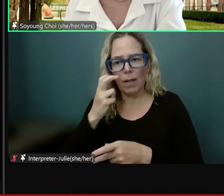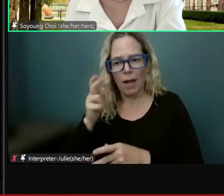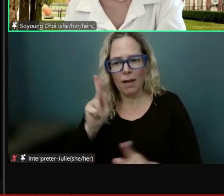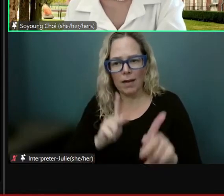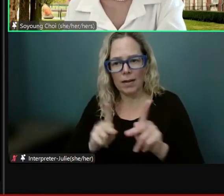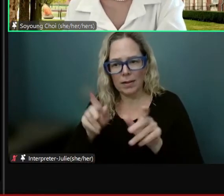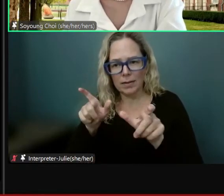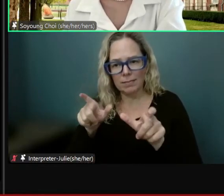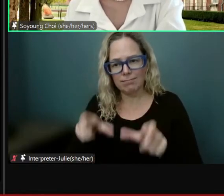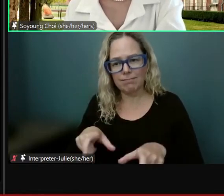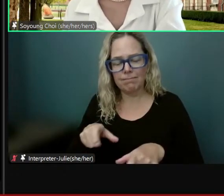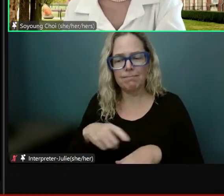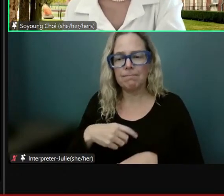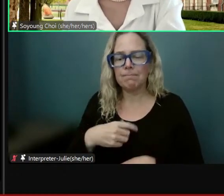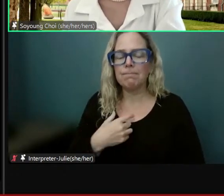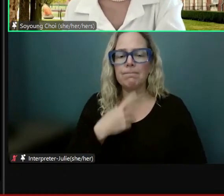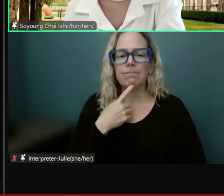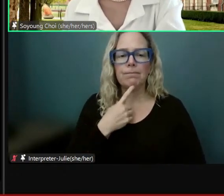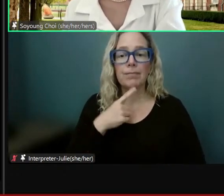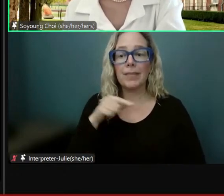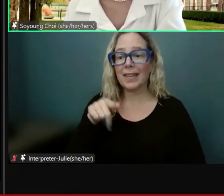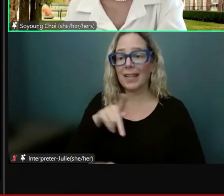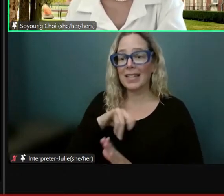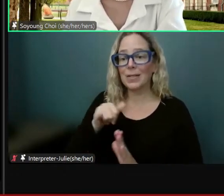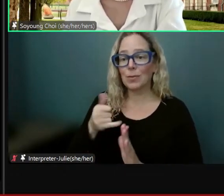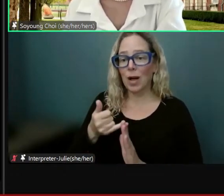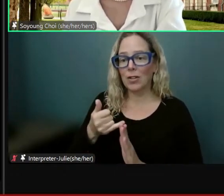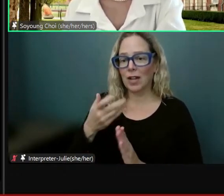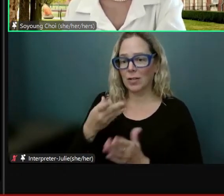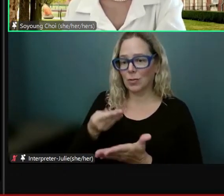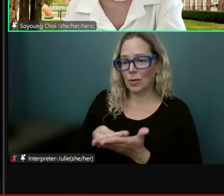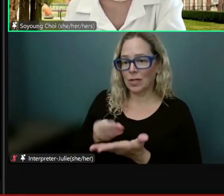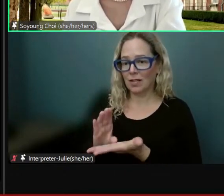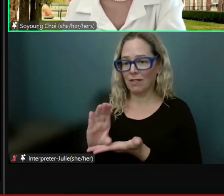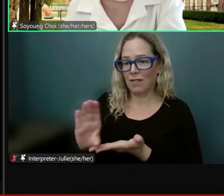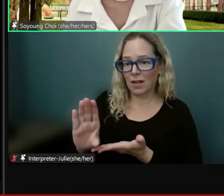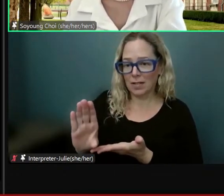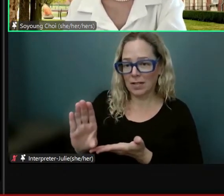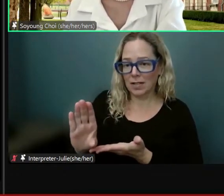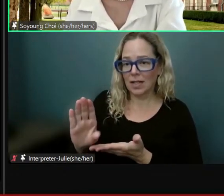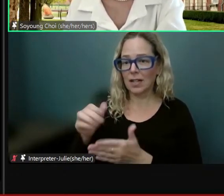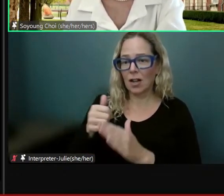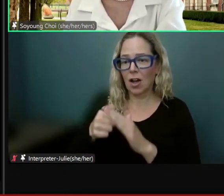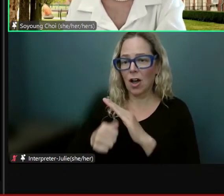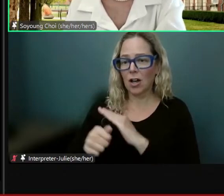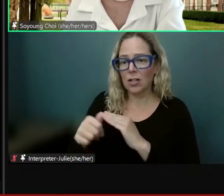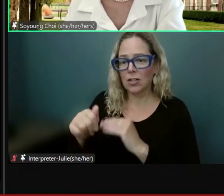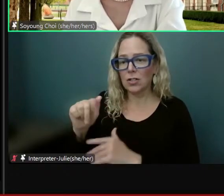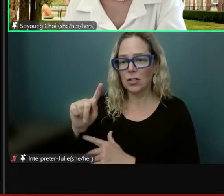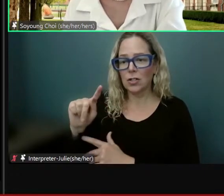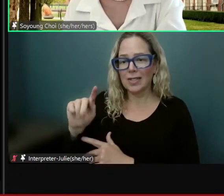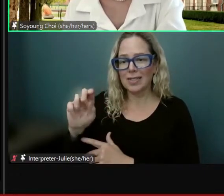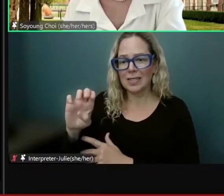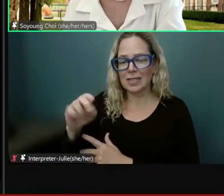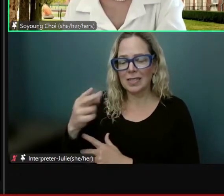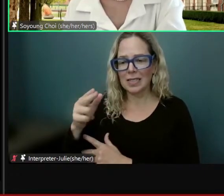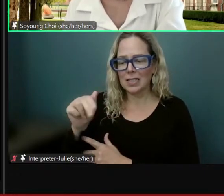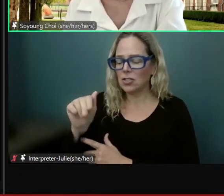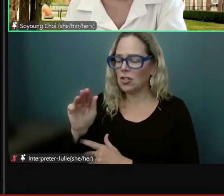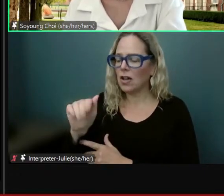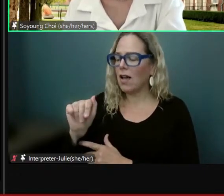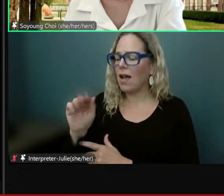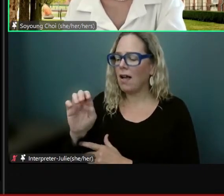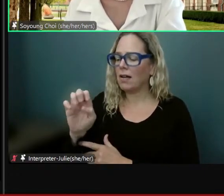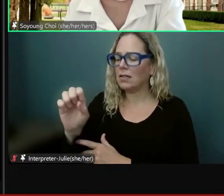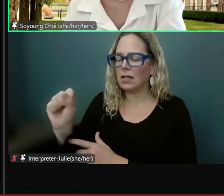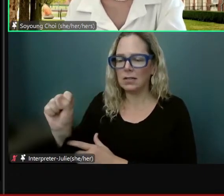So this project was funded by Teach Access, which is a nonprofit collaboration institute. It provides